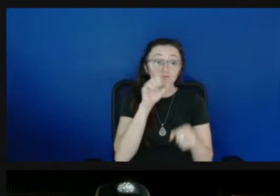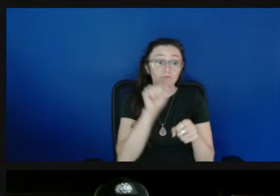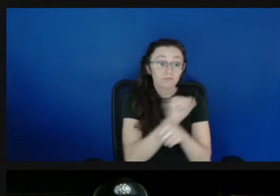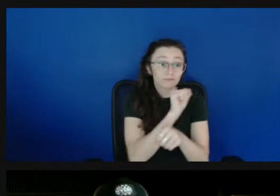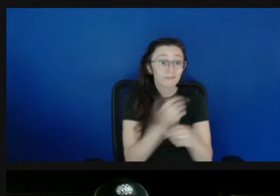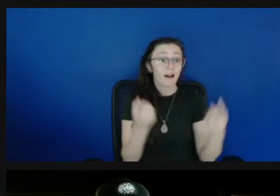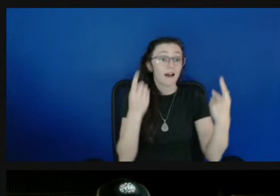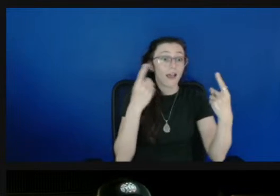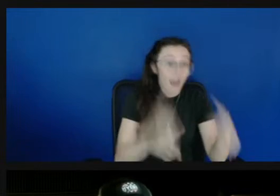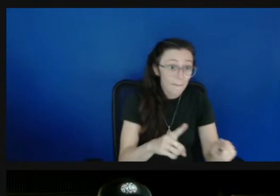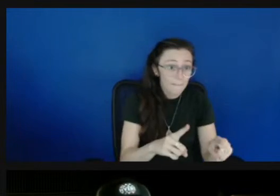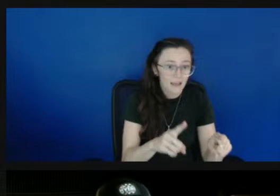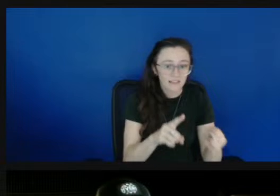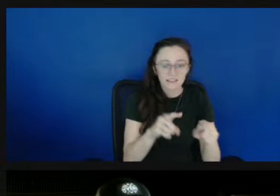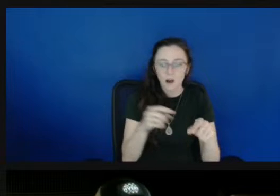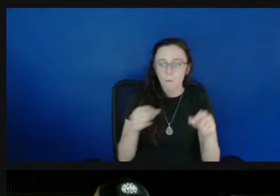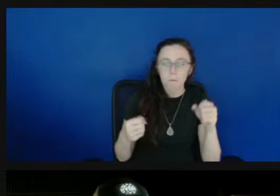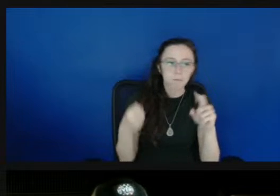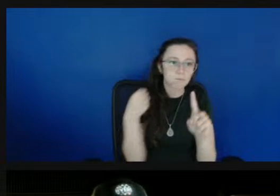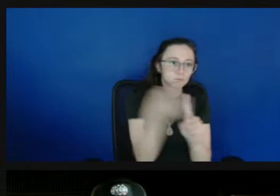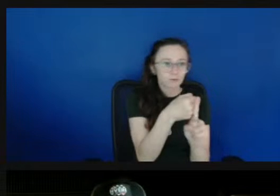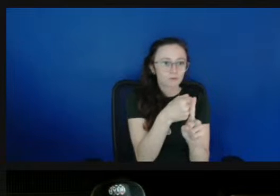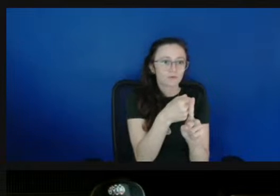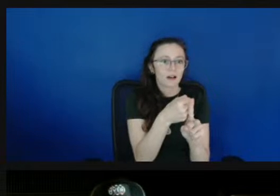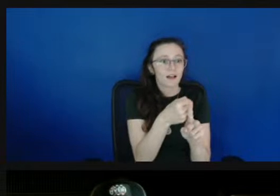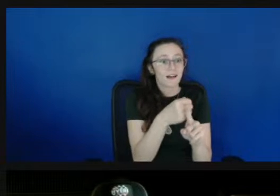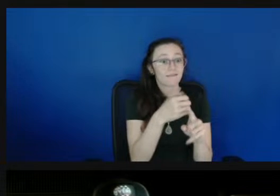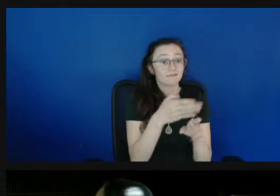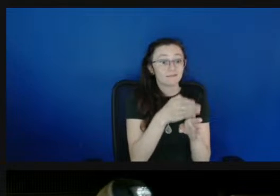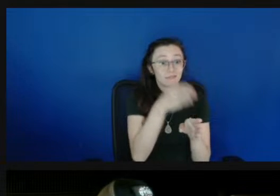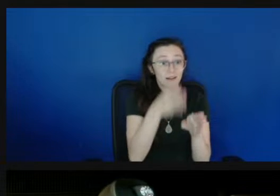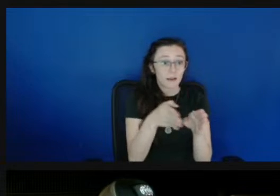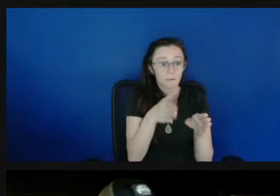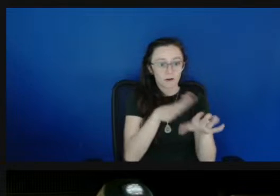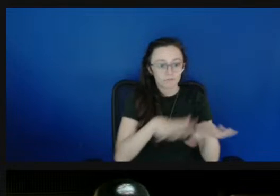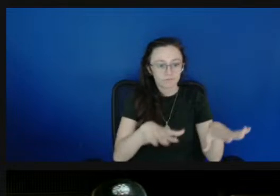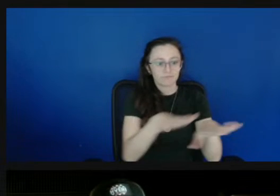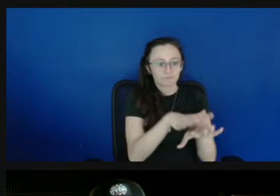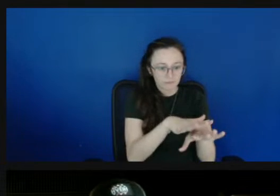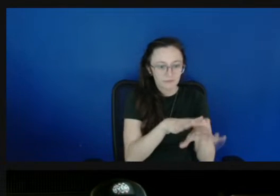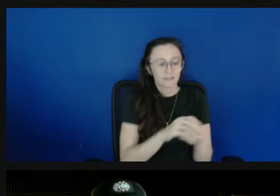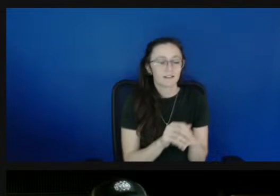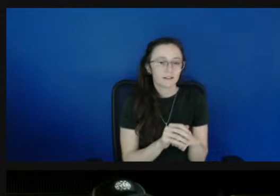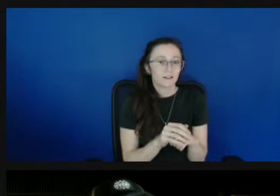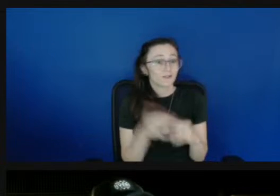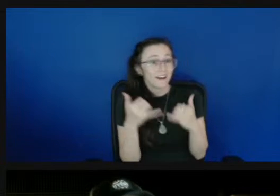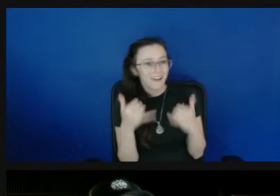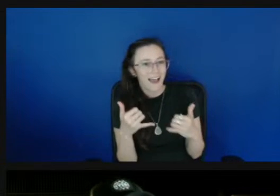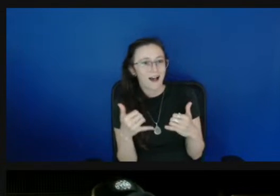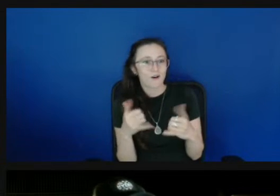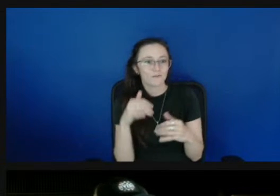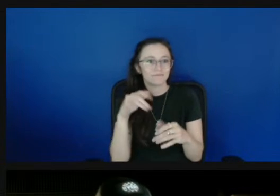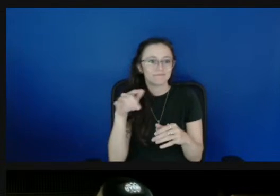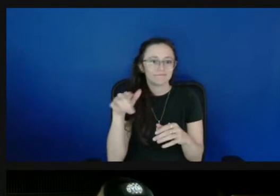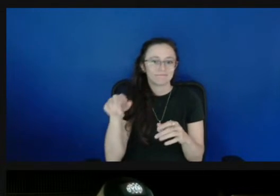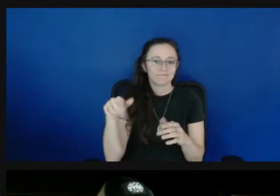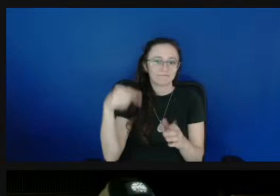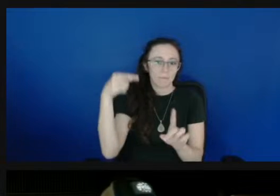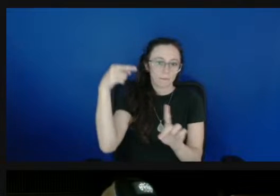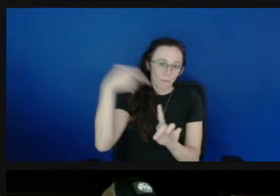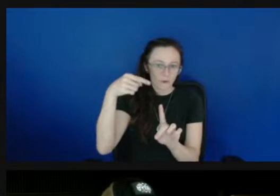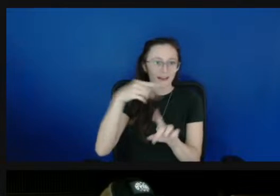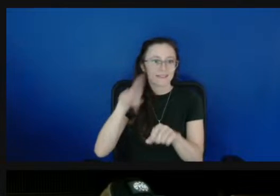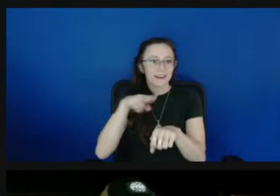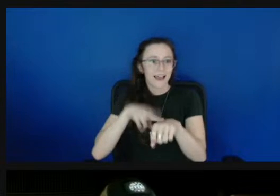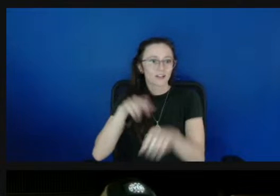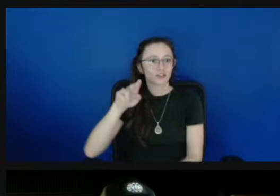neighborhoods. Right now, it's in the national park, which is great, but it's still worth it to be educated on this, especially if